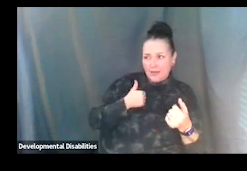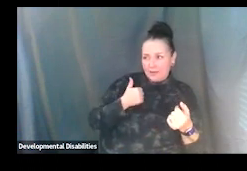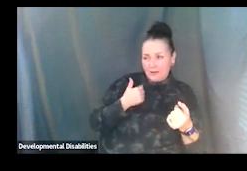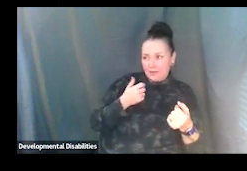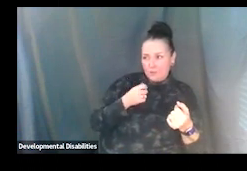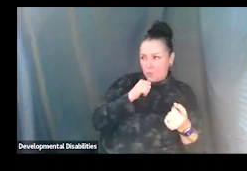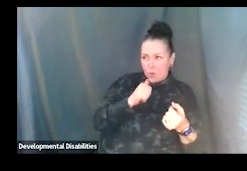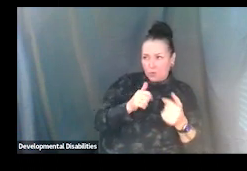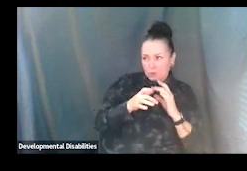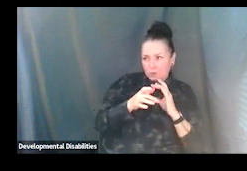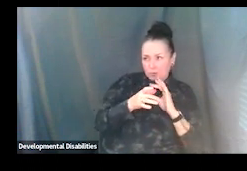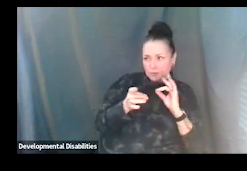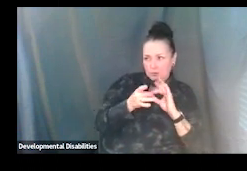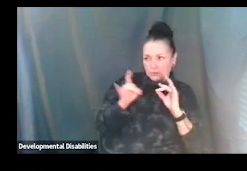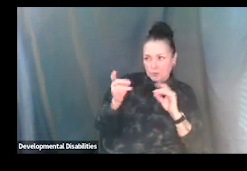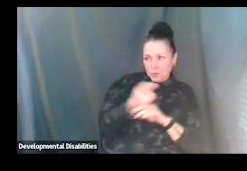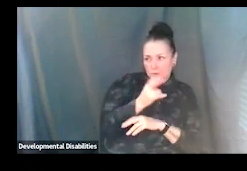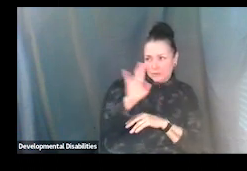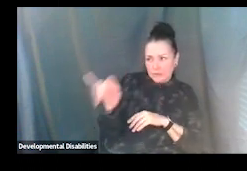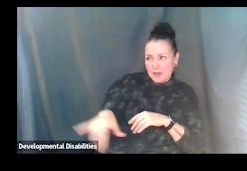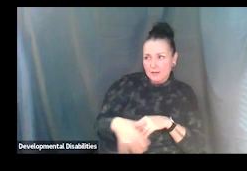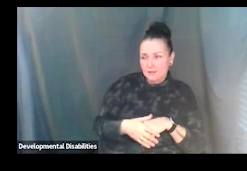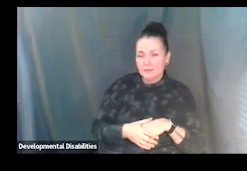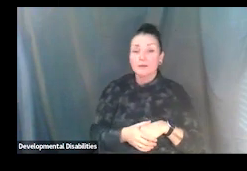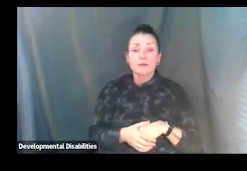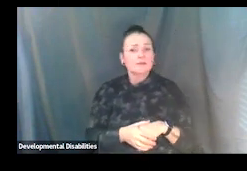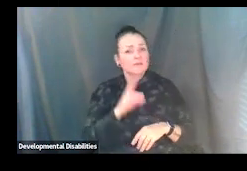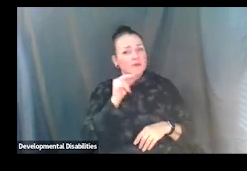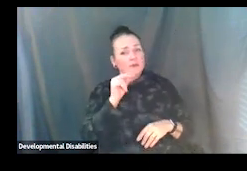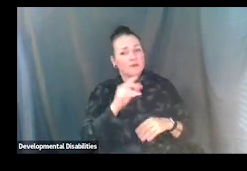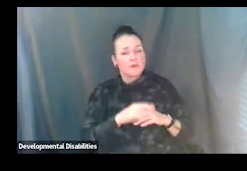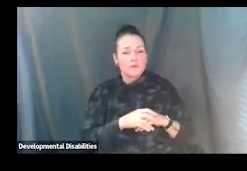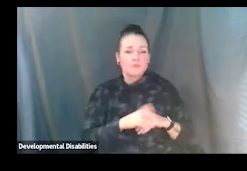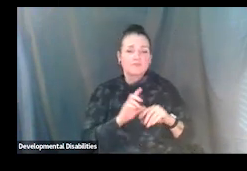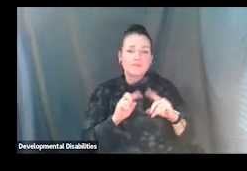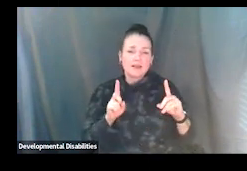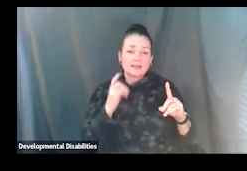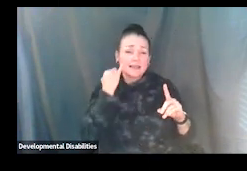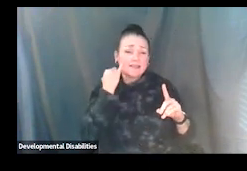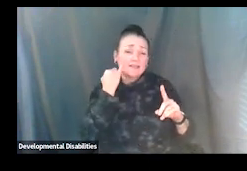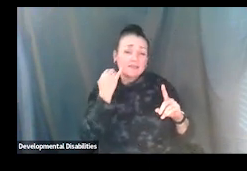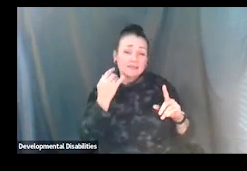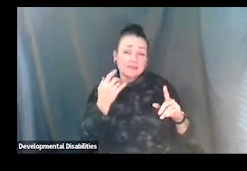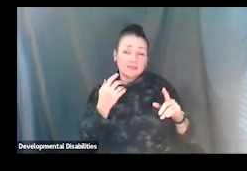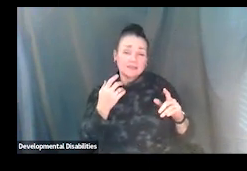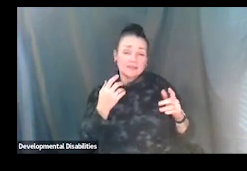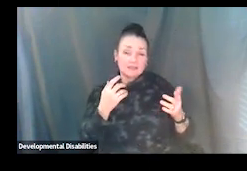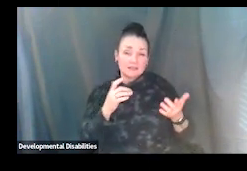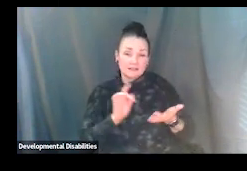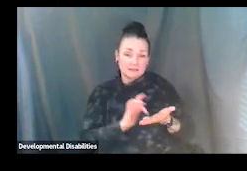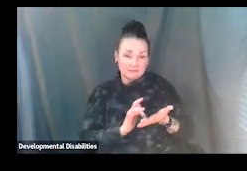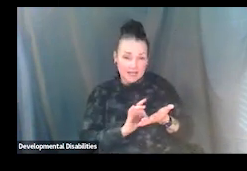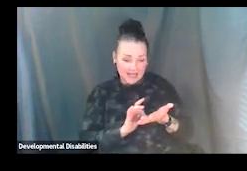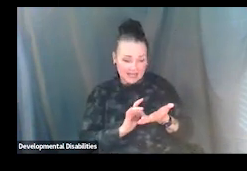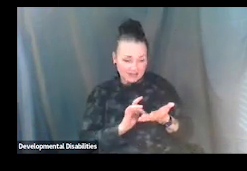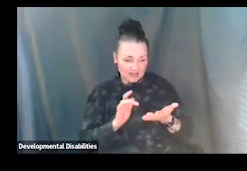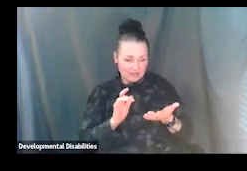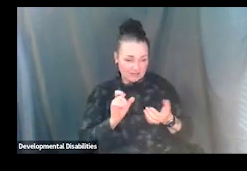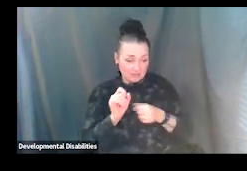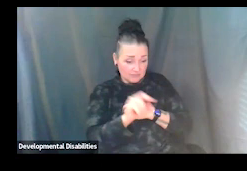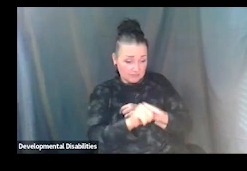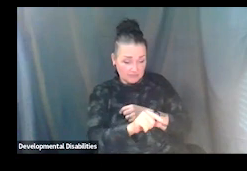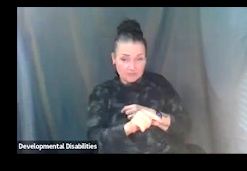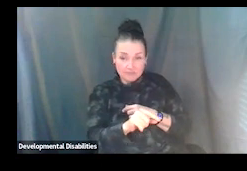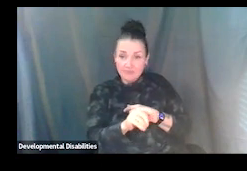for ADHD talk about ADHD remission, and I actually disagree with that approach. I mean, this is a lifelong condition